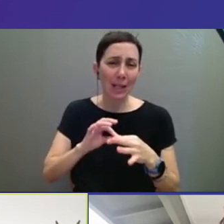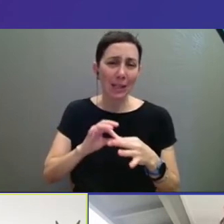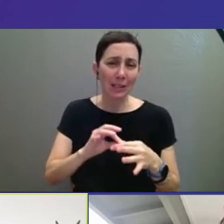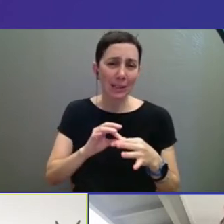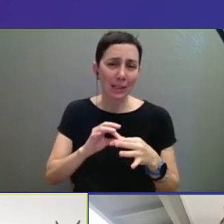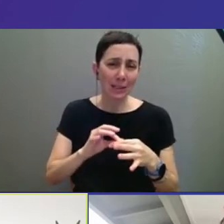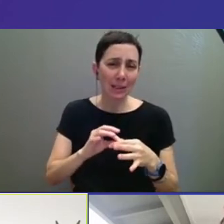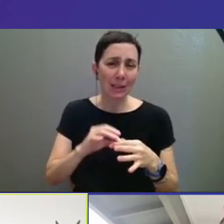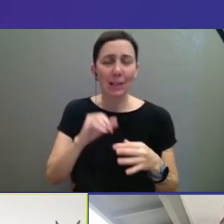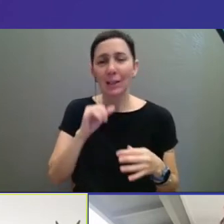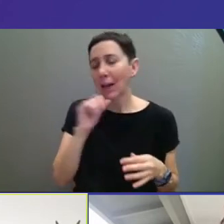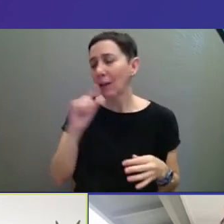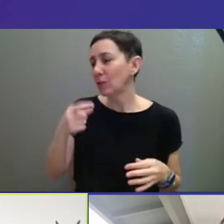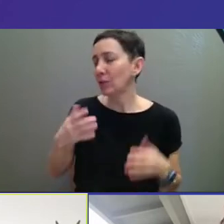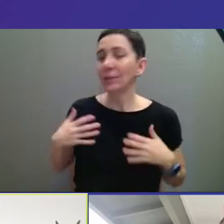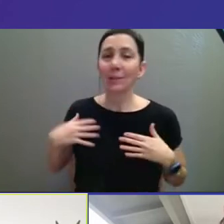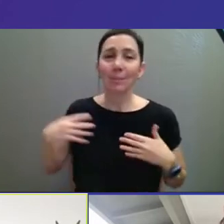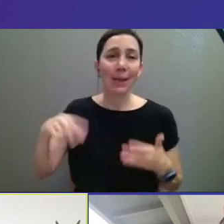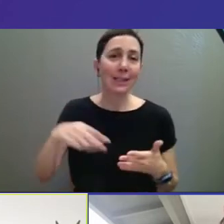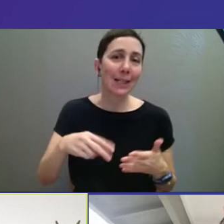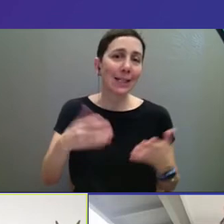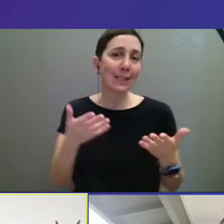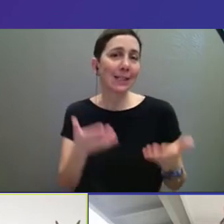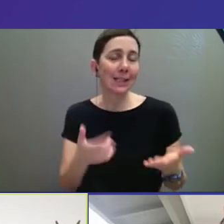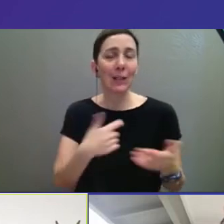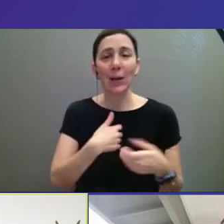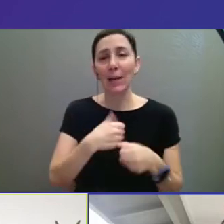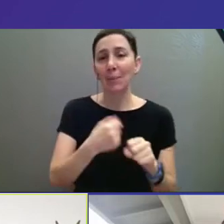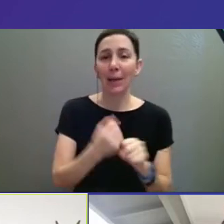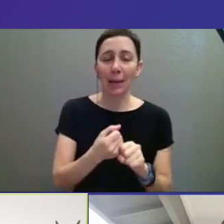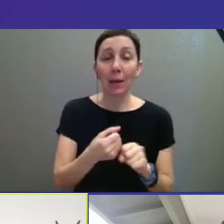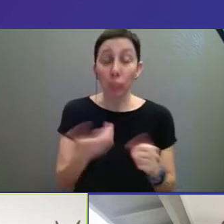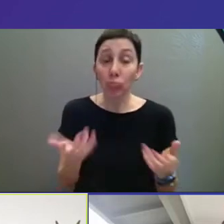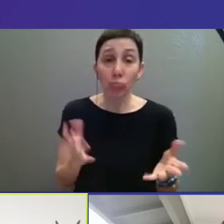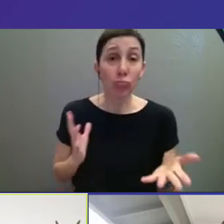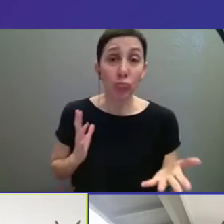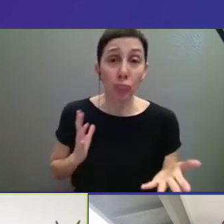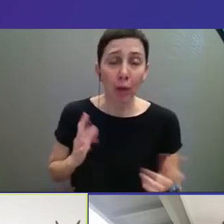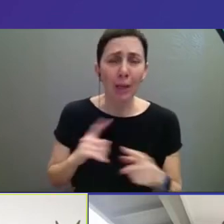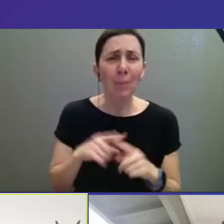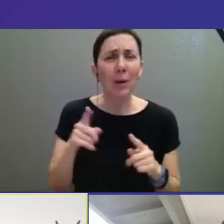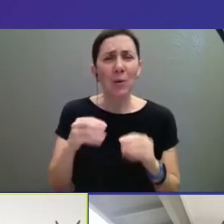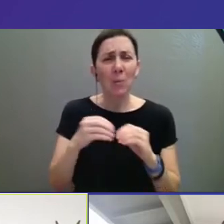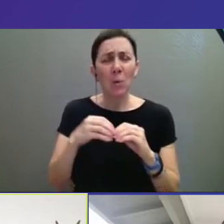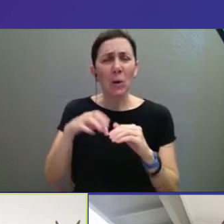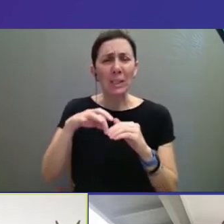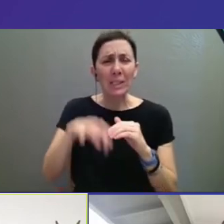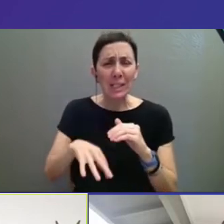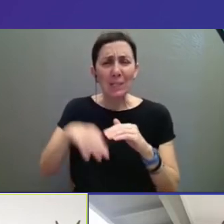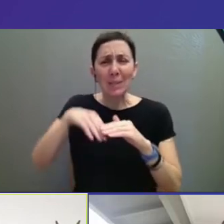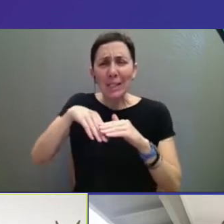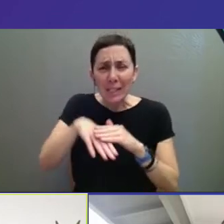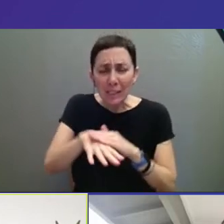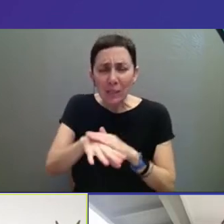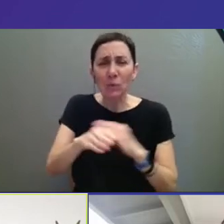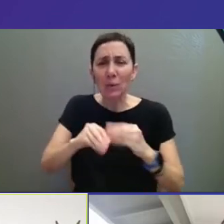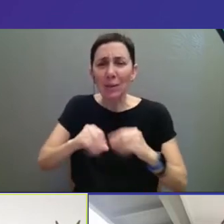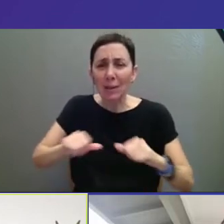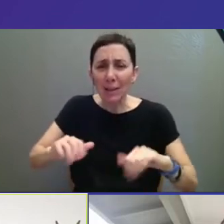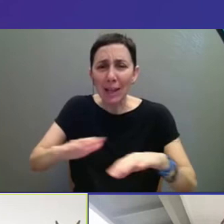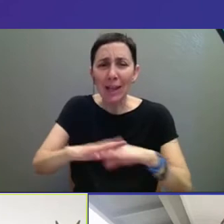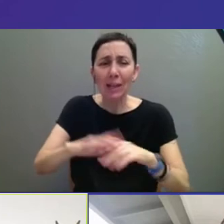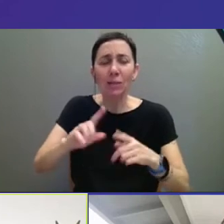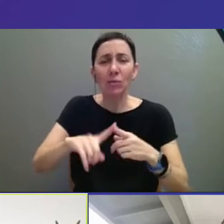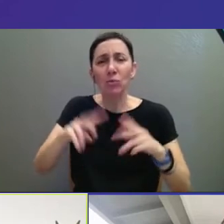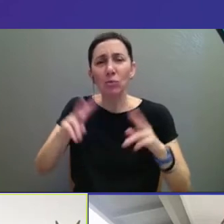is my dance that I make, nothing wrong about that, but you're going into the land, you're going into issues to sense it